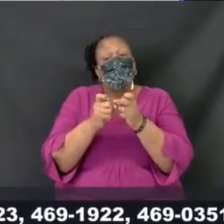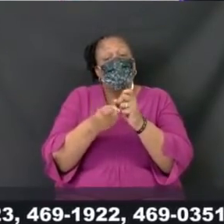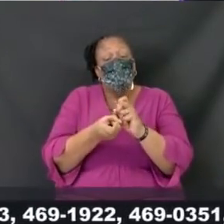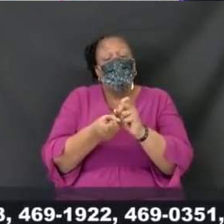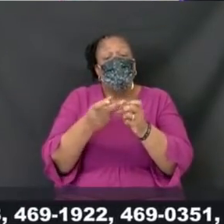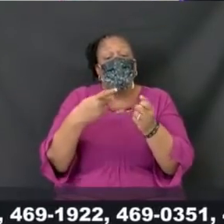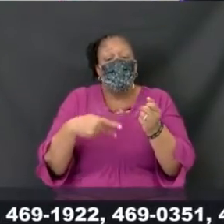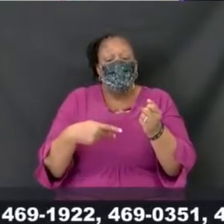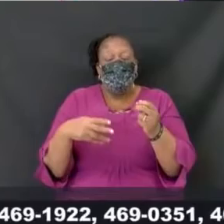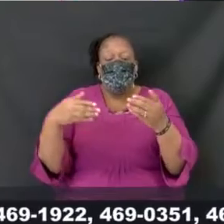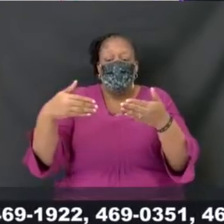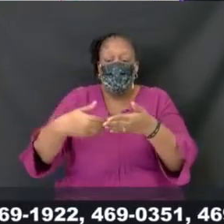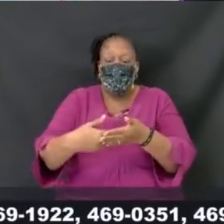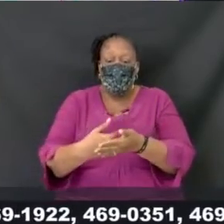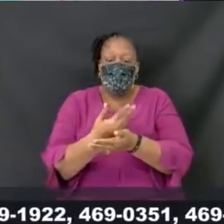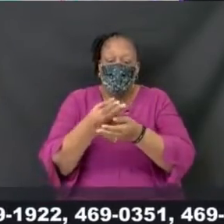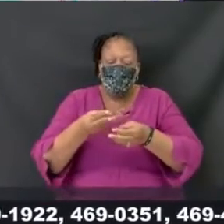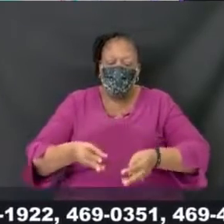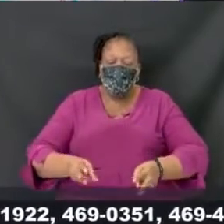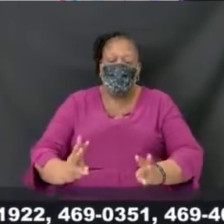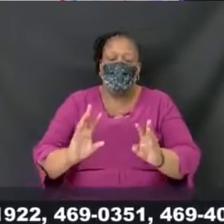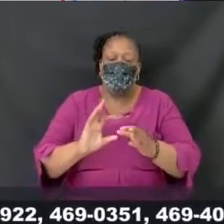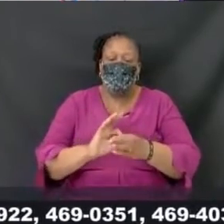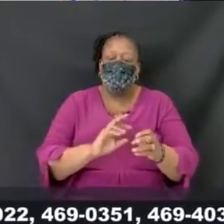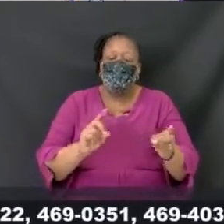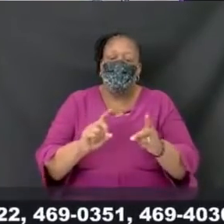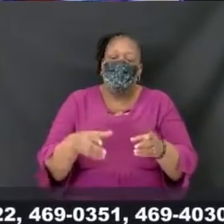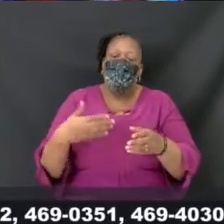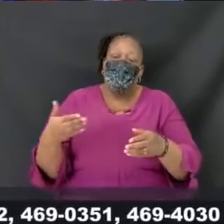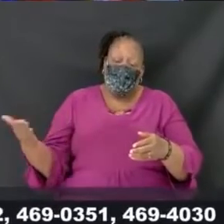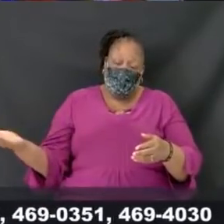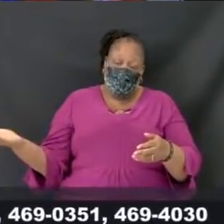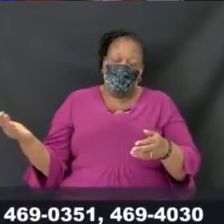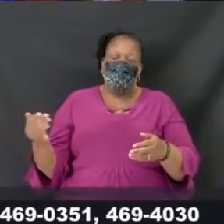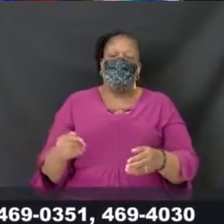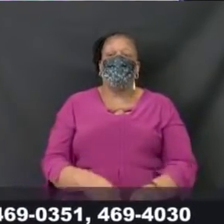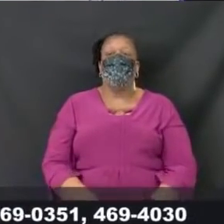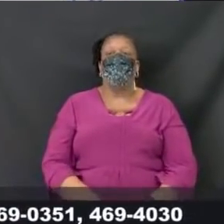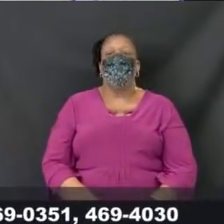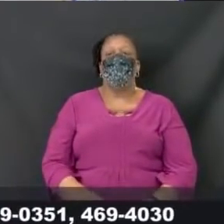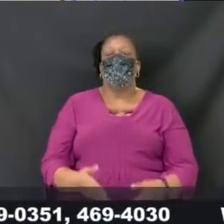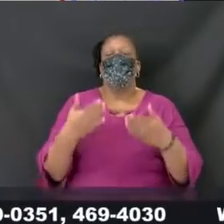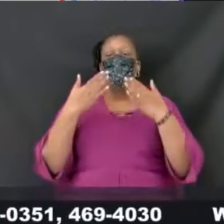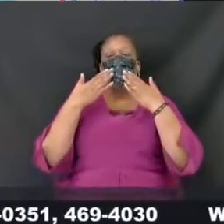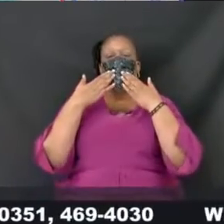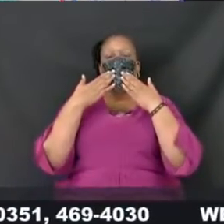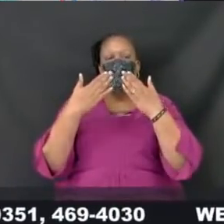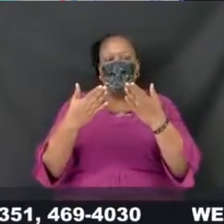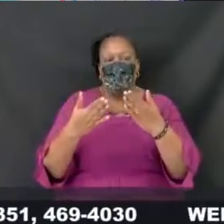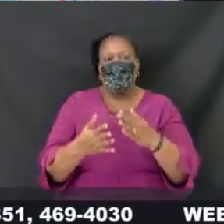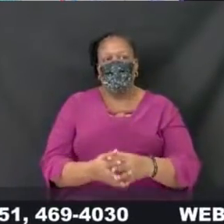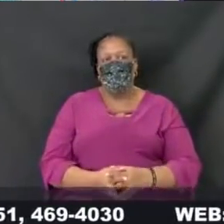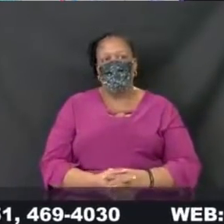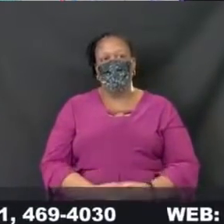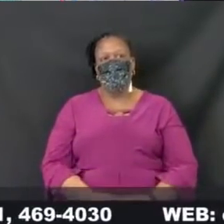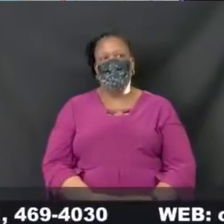norm and make us more resilient and fortified going forward. Thank you very much. Thank you, Mr. Williams.